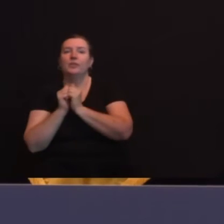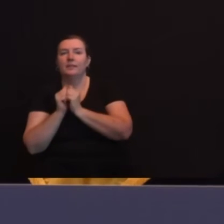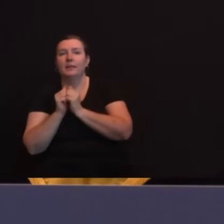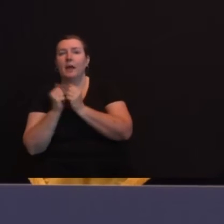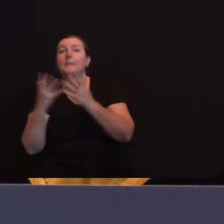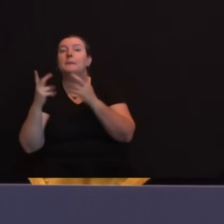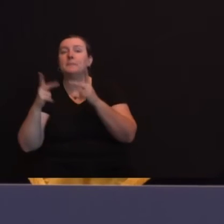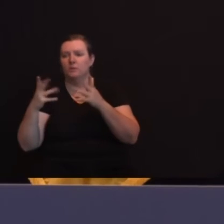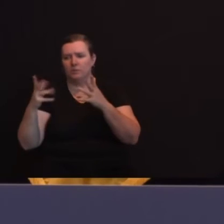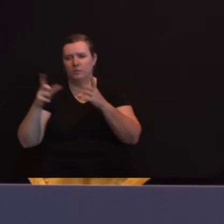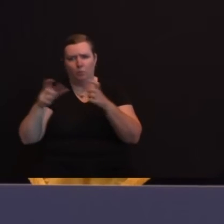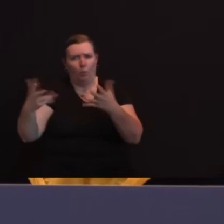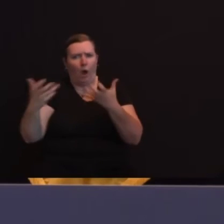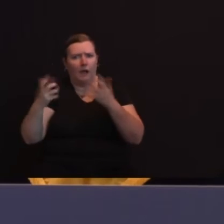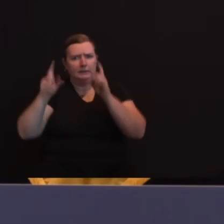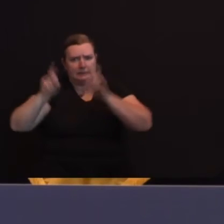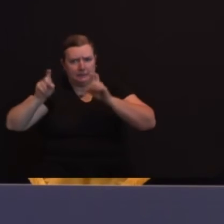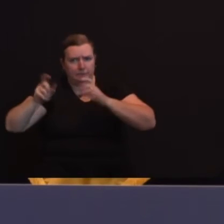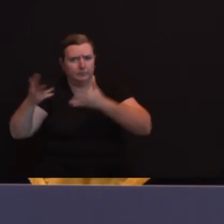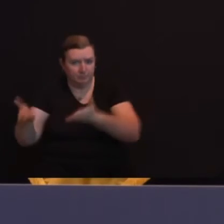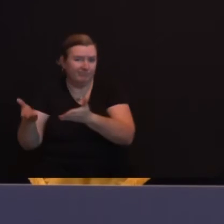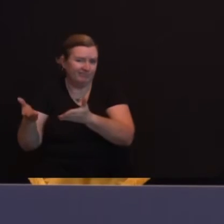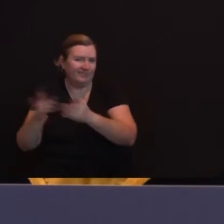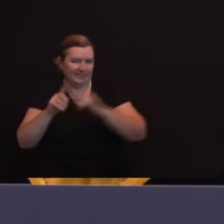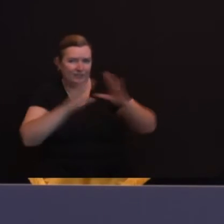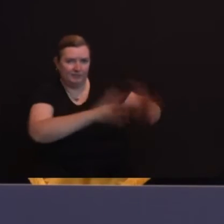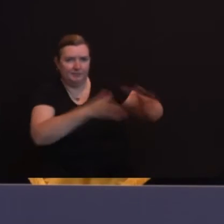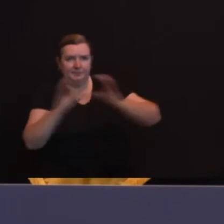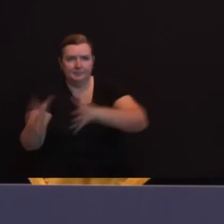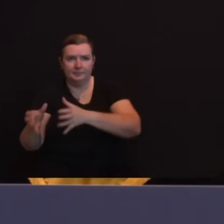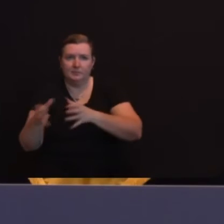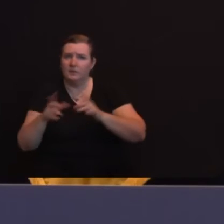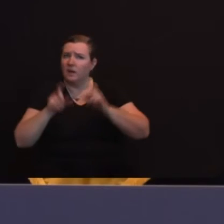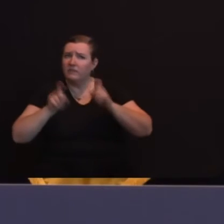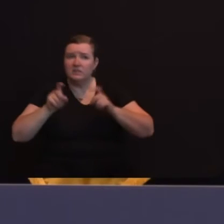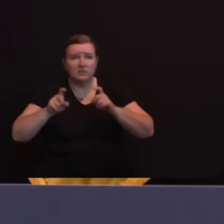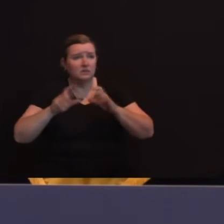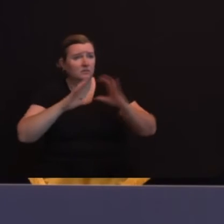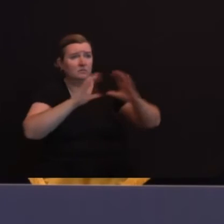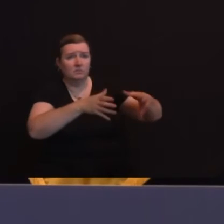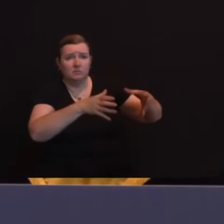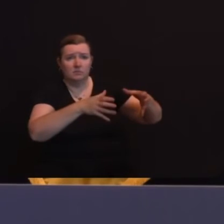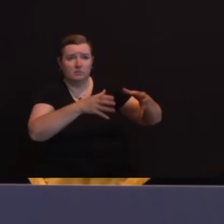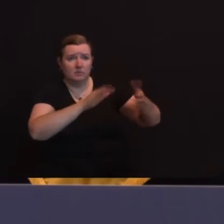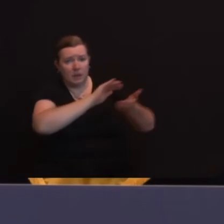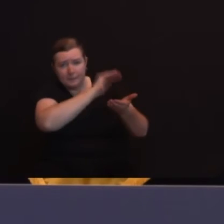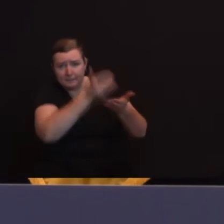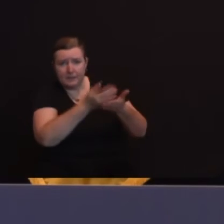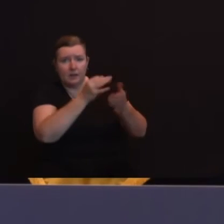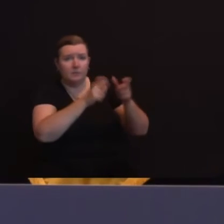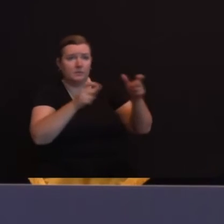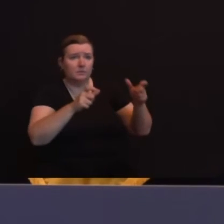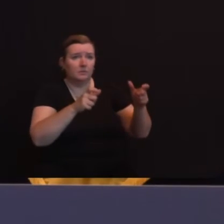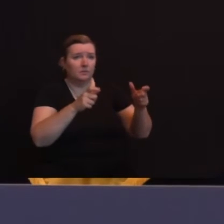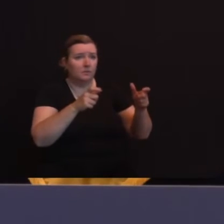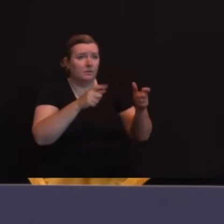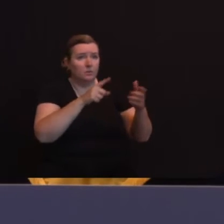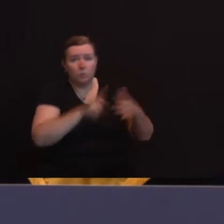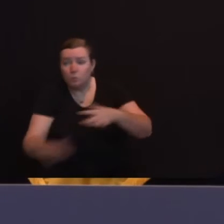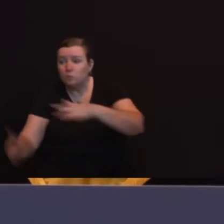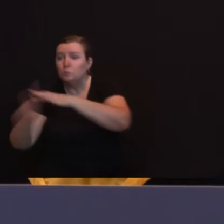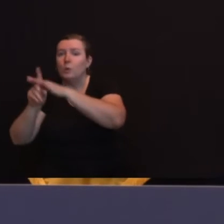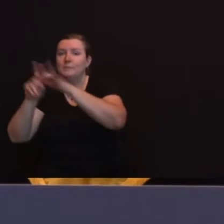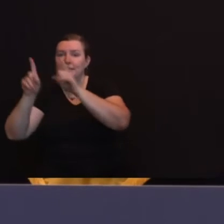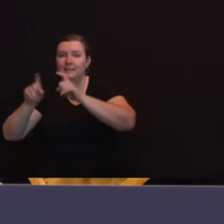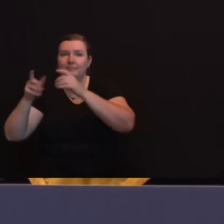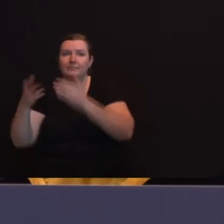of the equation. We have the ability to test X, only Y showed up on Sunday to get tested, as an example.